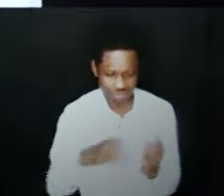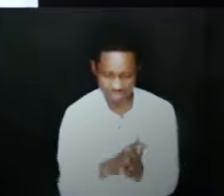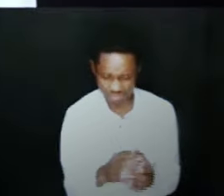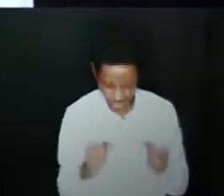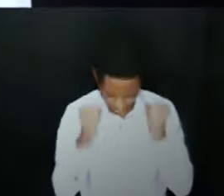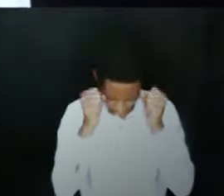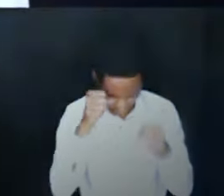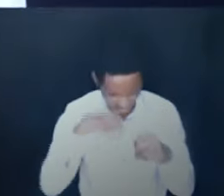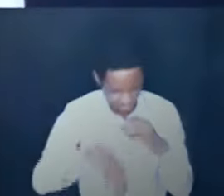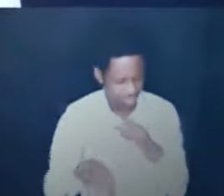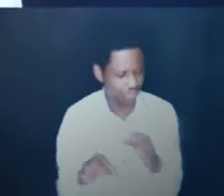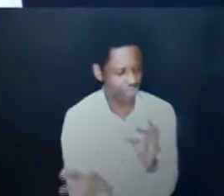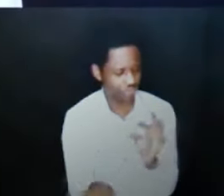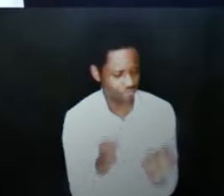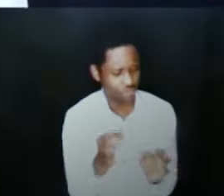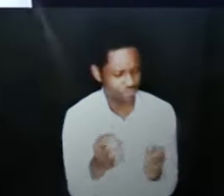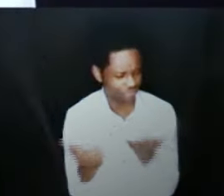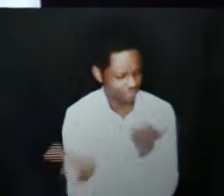Humoshe.